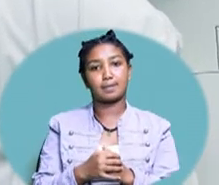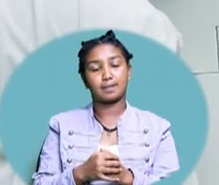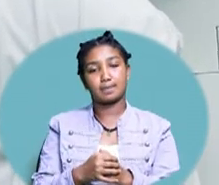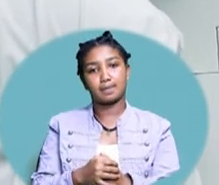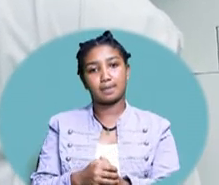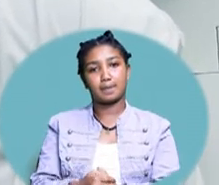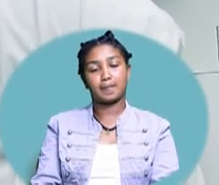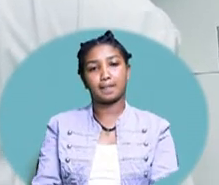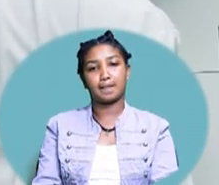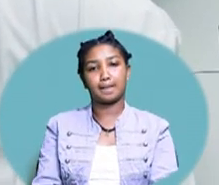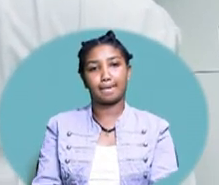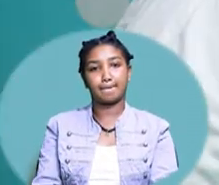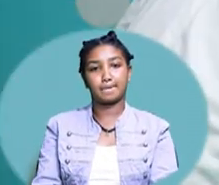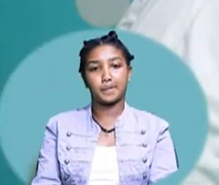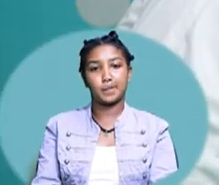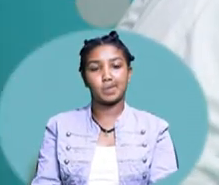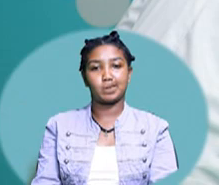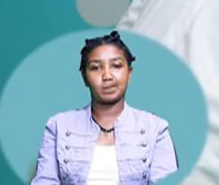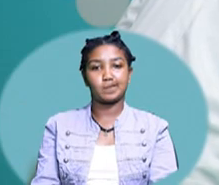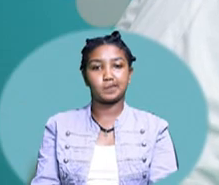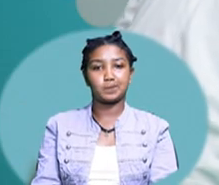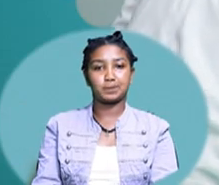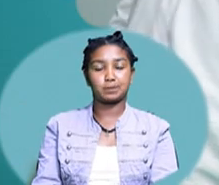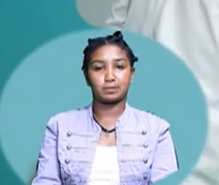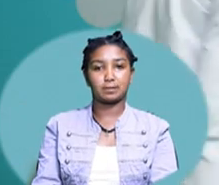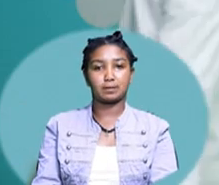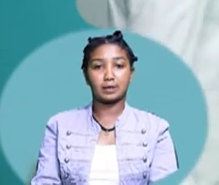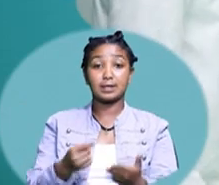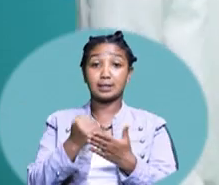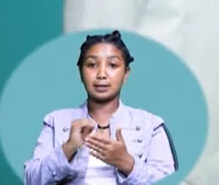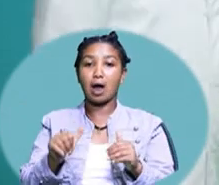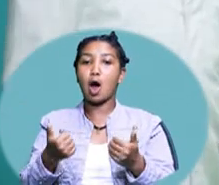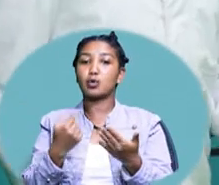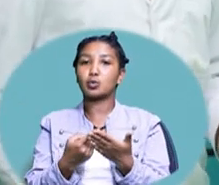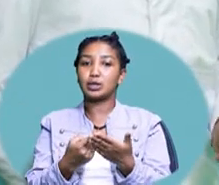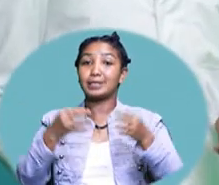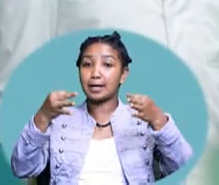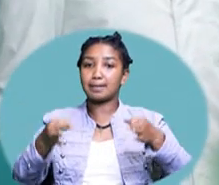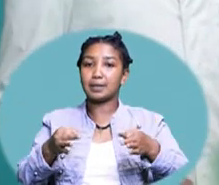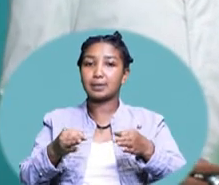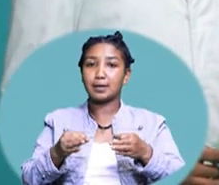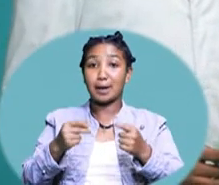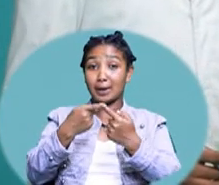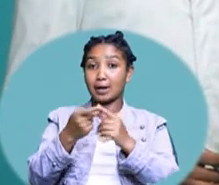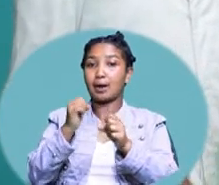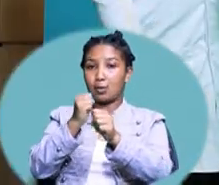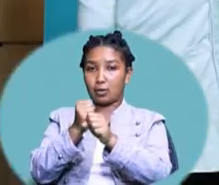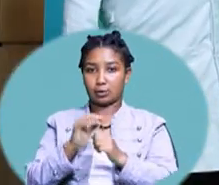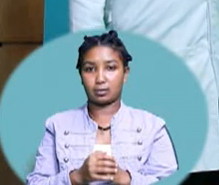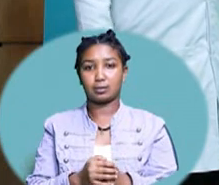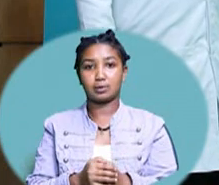F cos theta times displacement S. This is how we determine mechanical